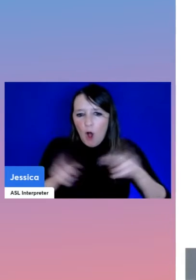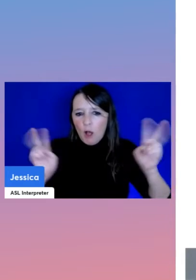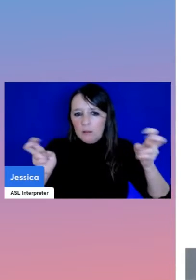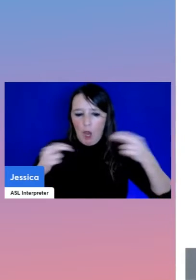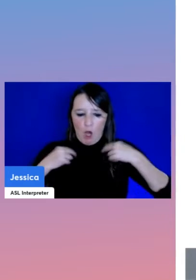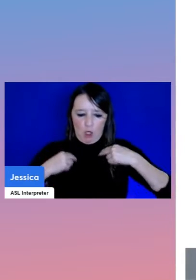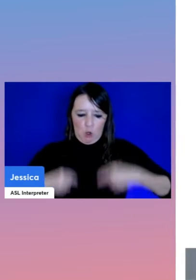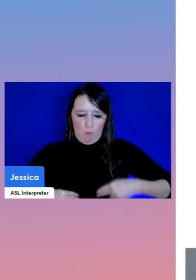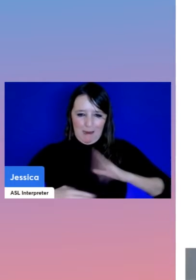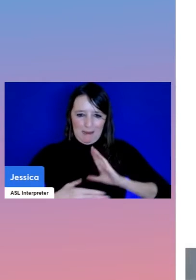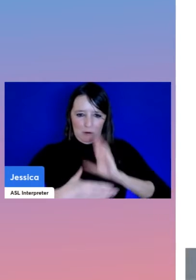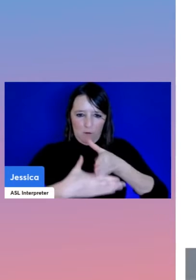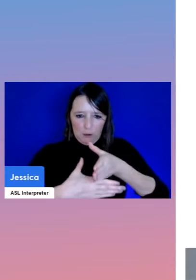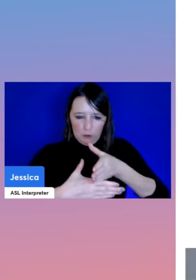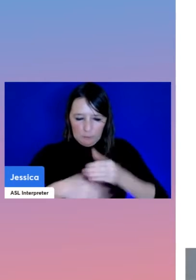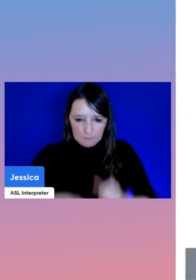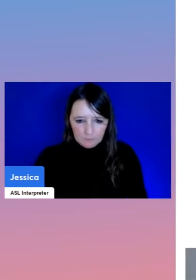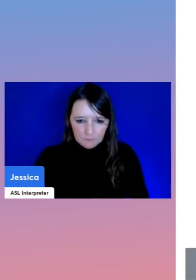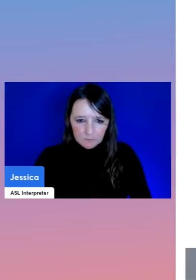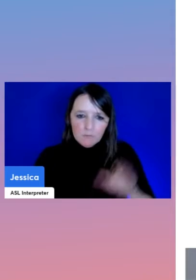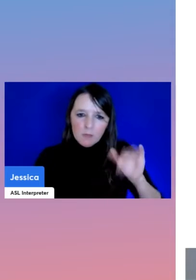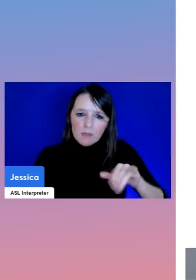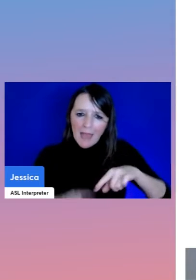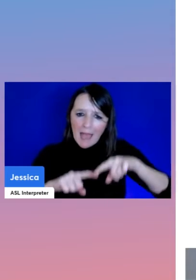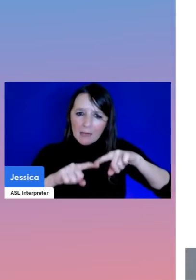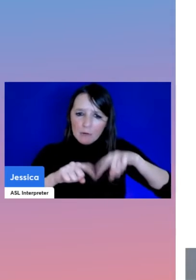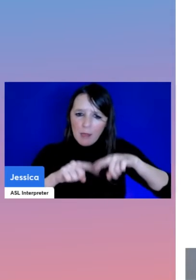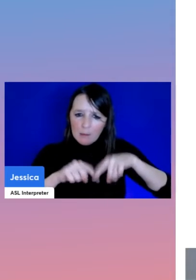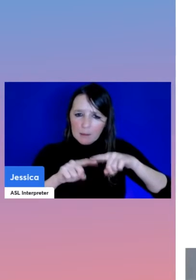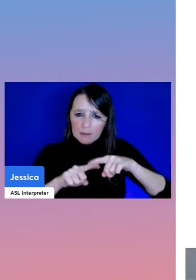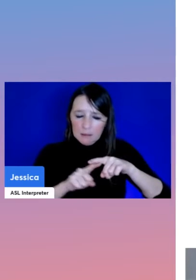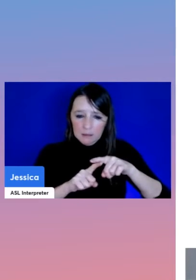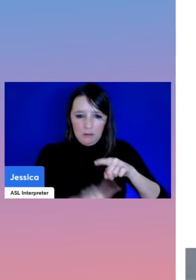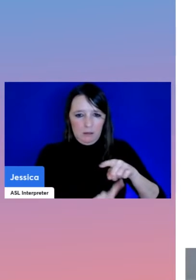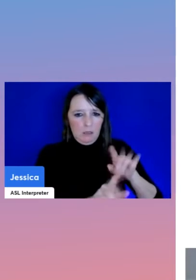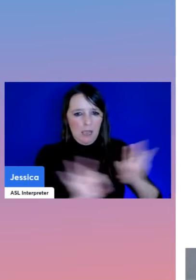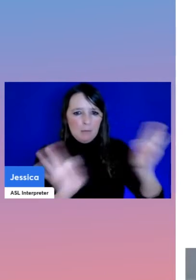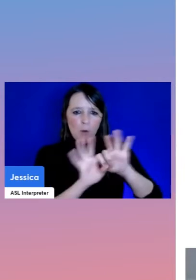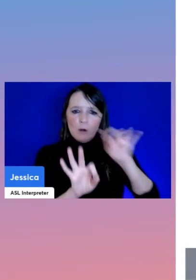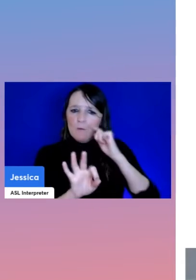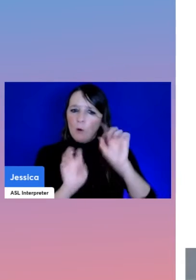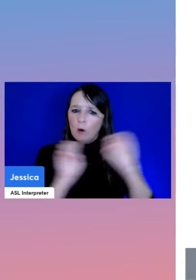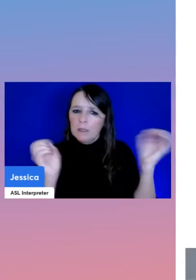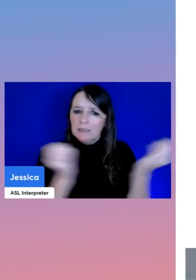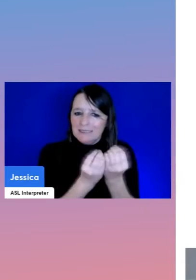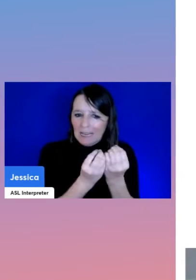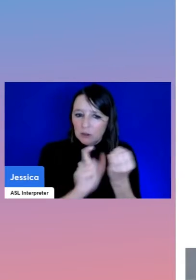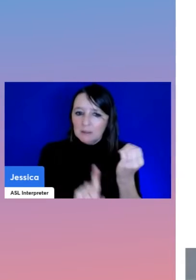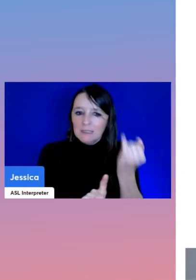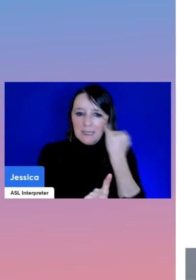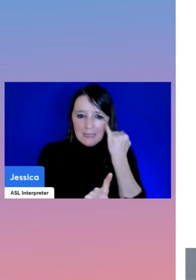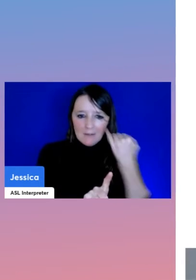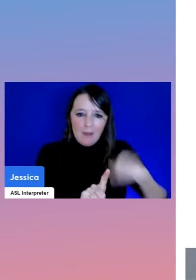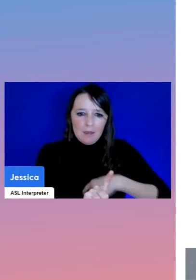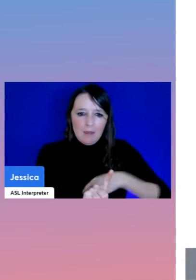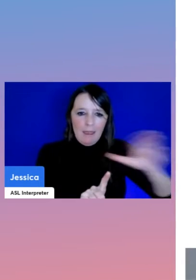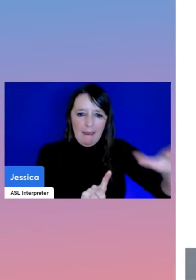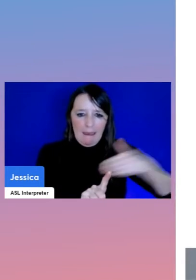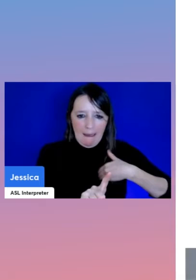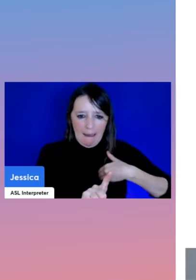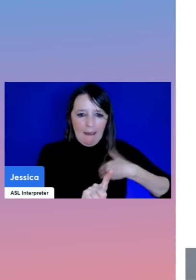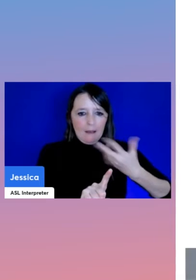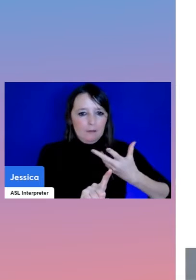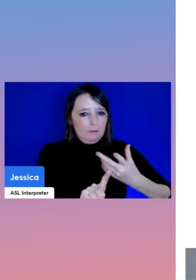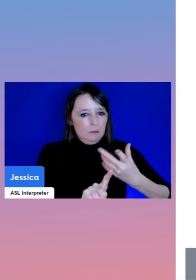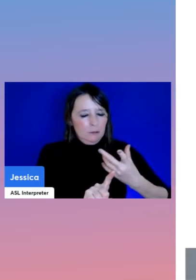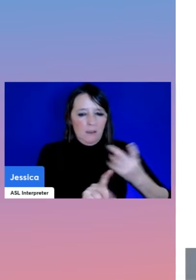This reliability is particularly important for organizations that require high uptime and fast recovery